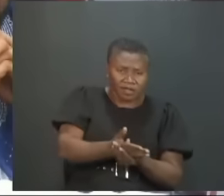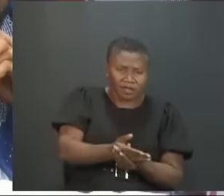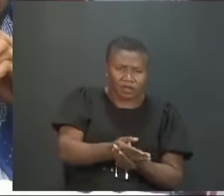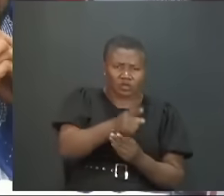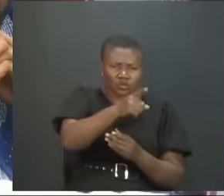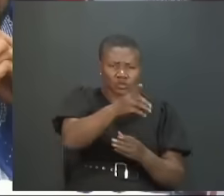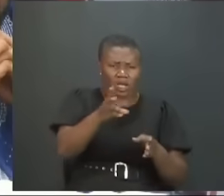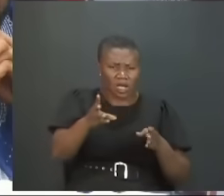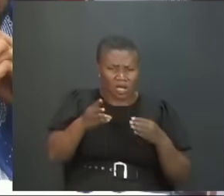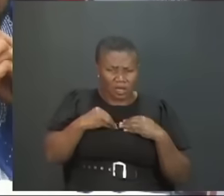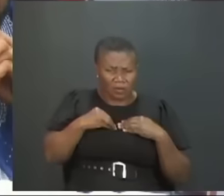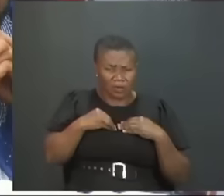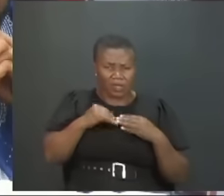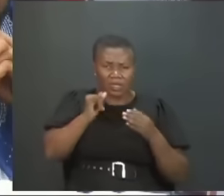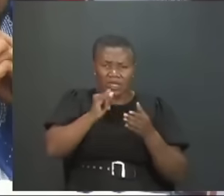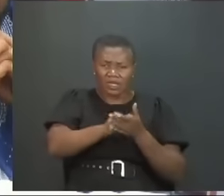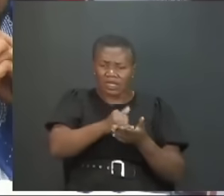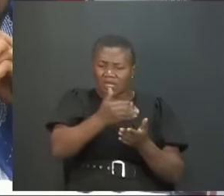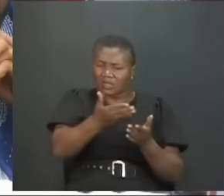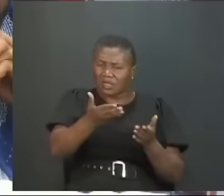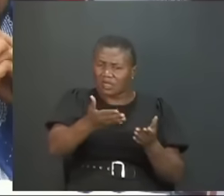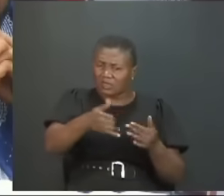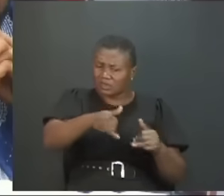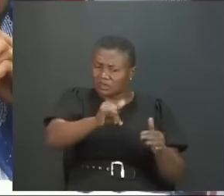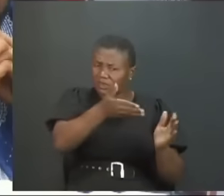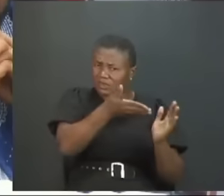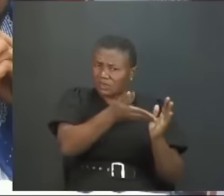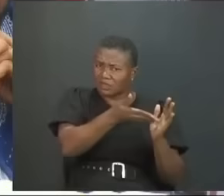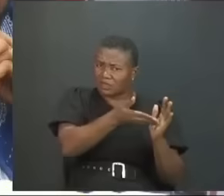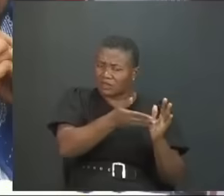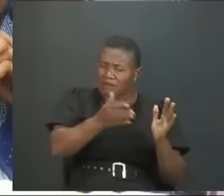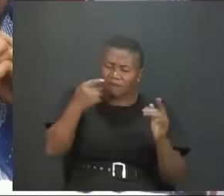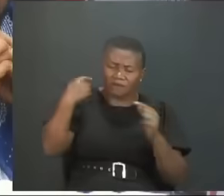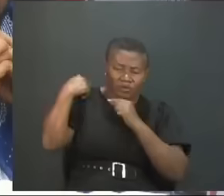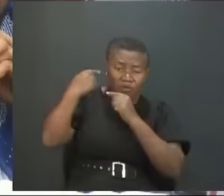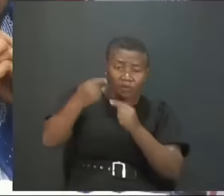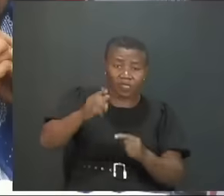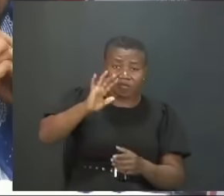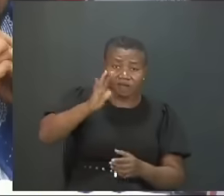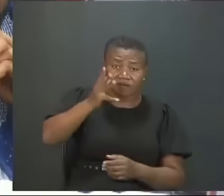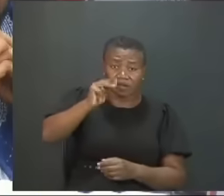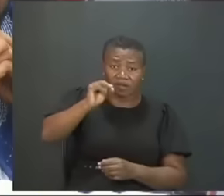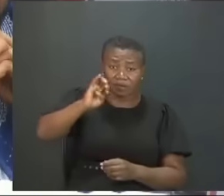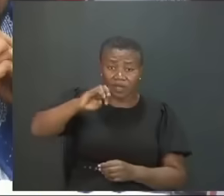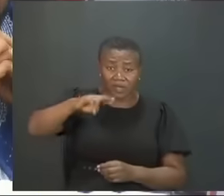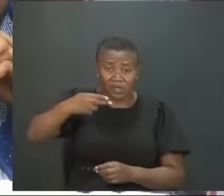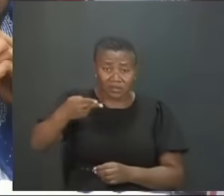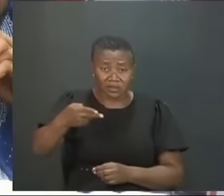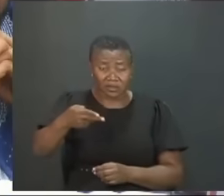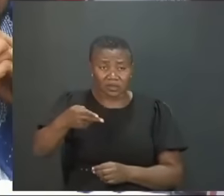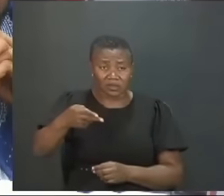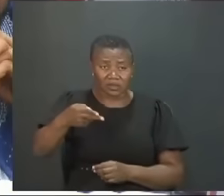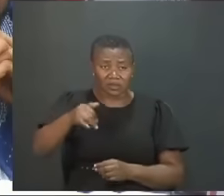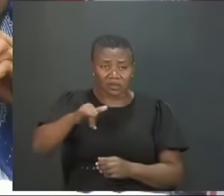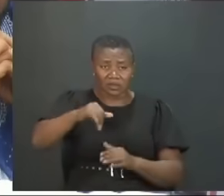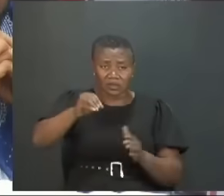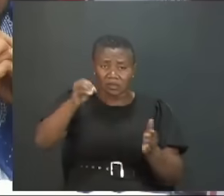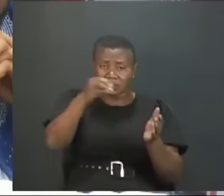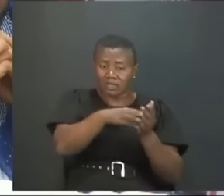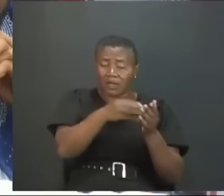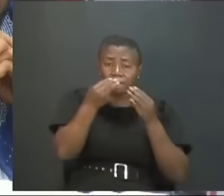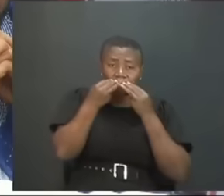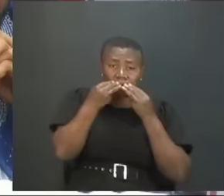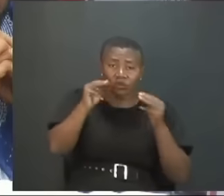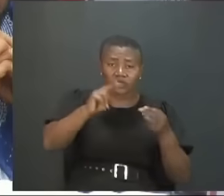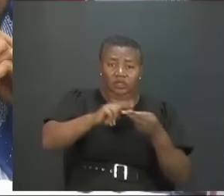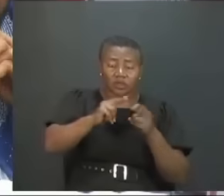that appeal has been pending since 5th of March. It is listed in today's order paper as motion 15,